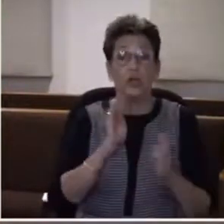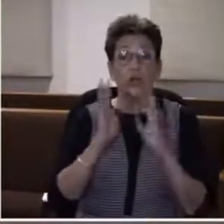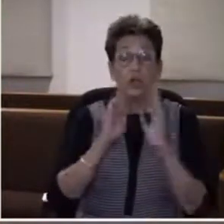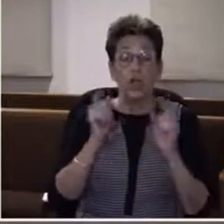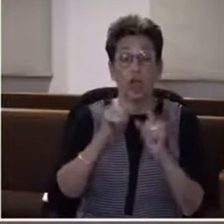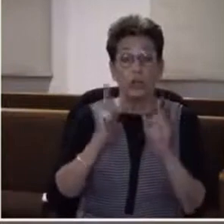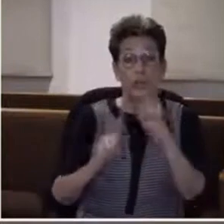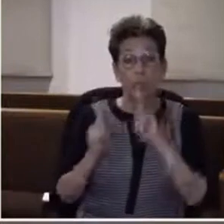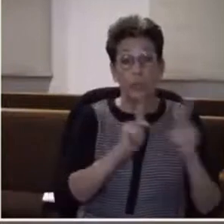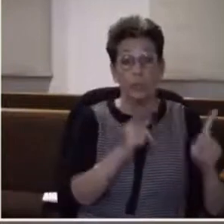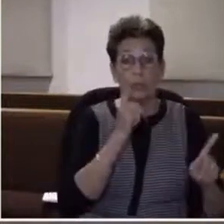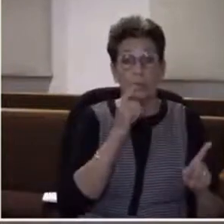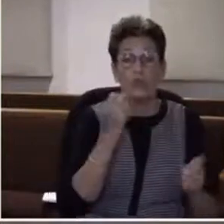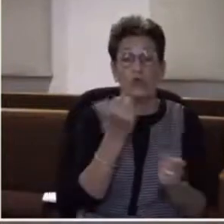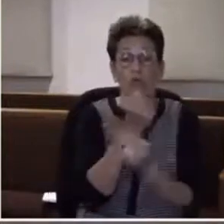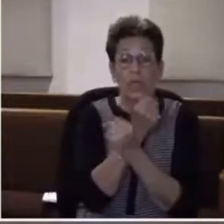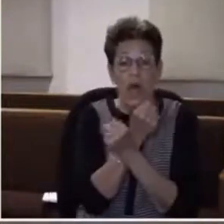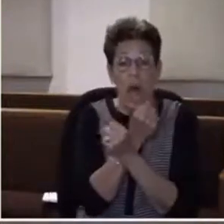And I'm telling you,